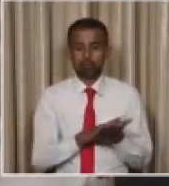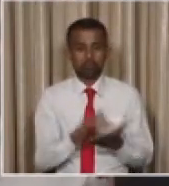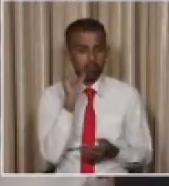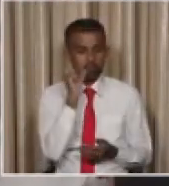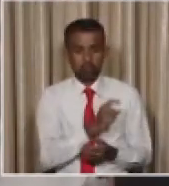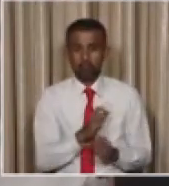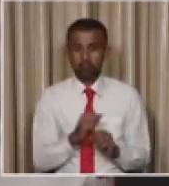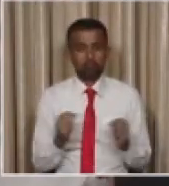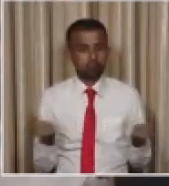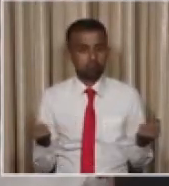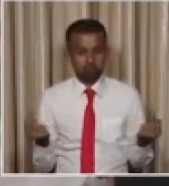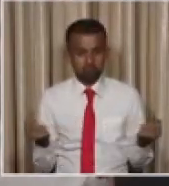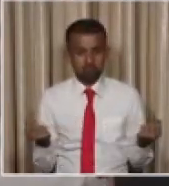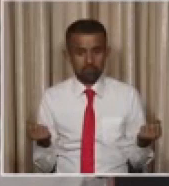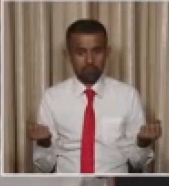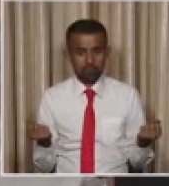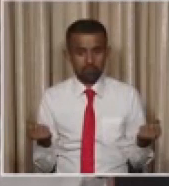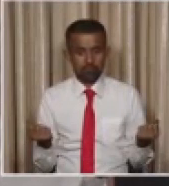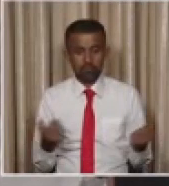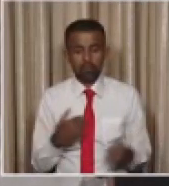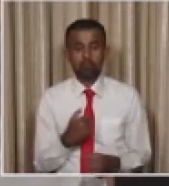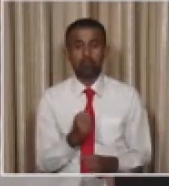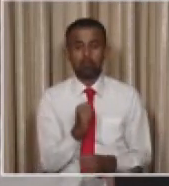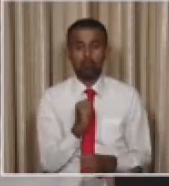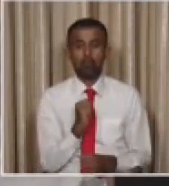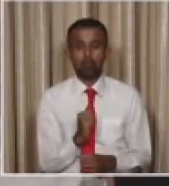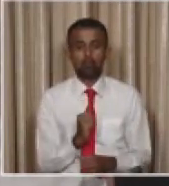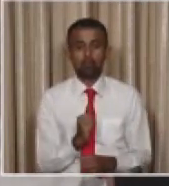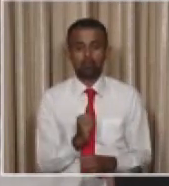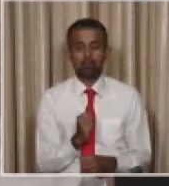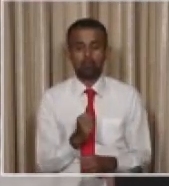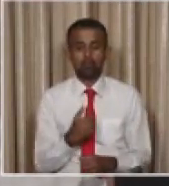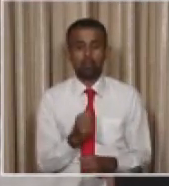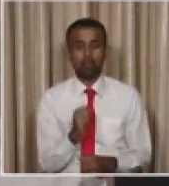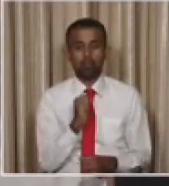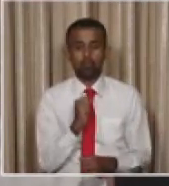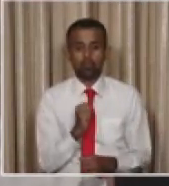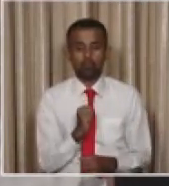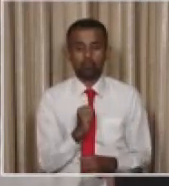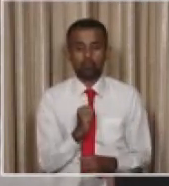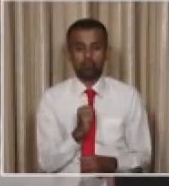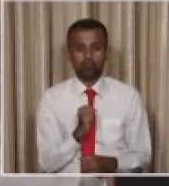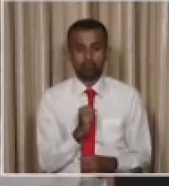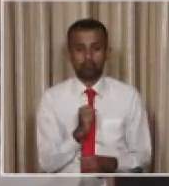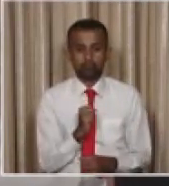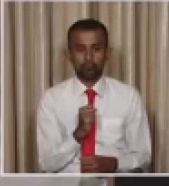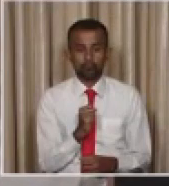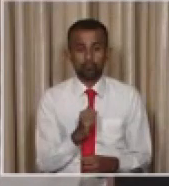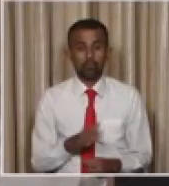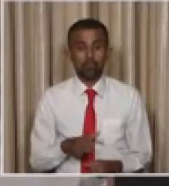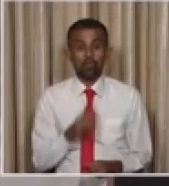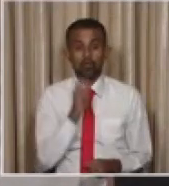you overrule a 10 judge bench and how can you overrule the chief justice so that is one area then they are saying that